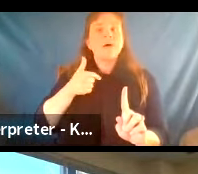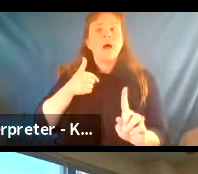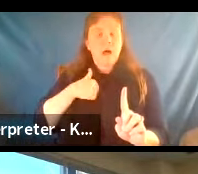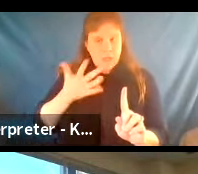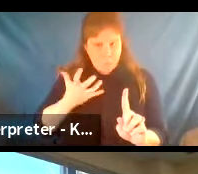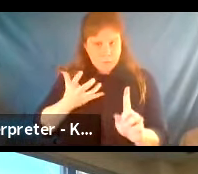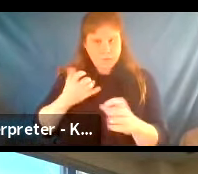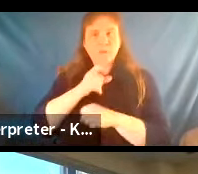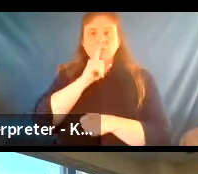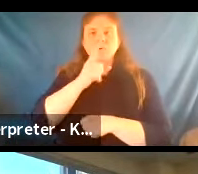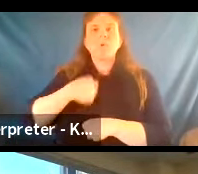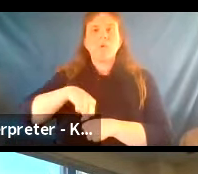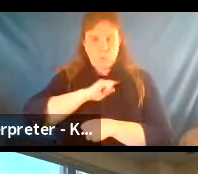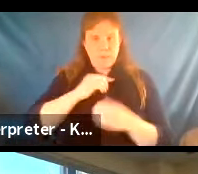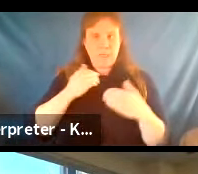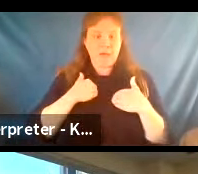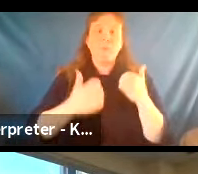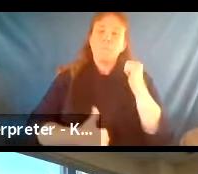that we do have.